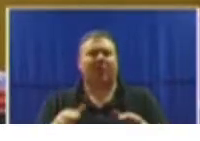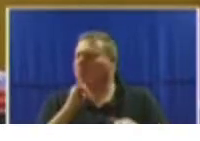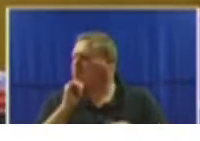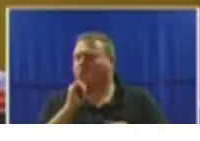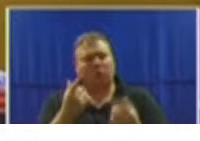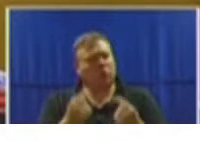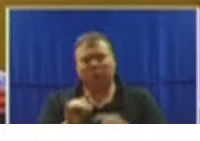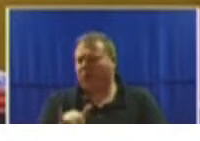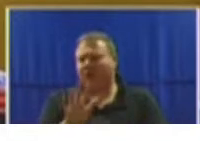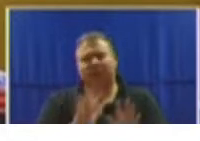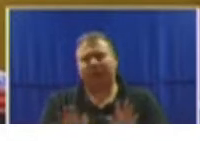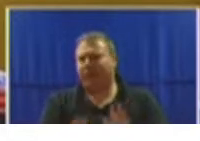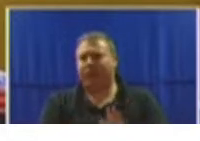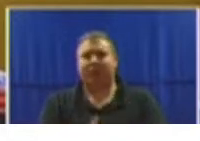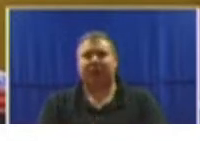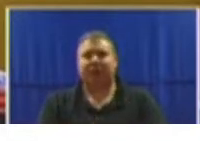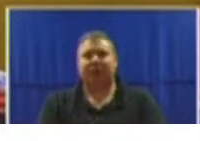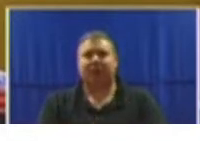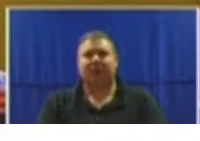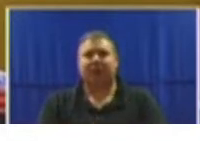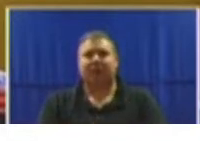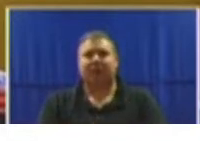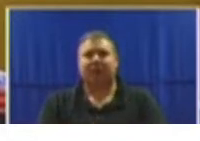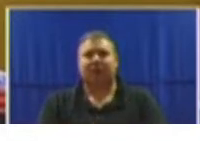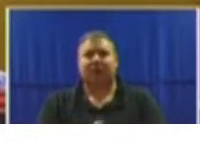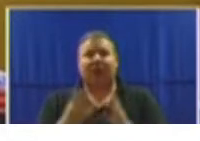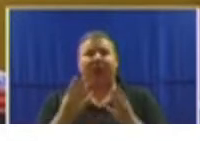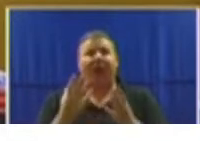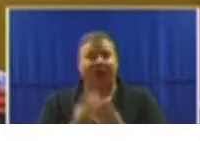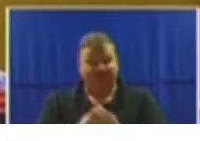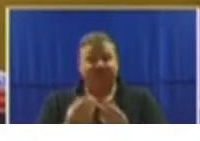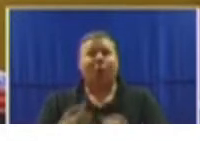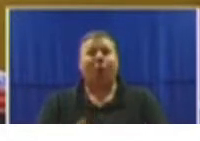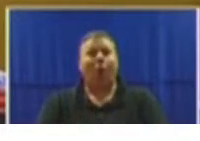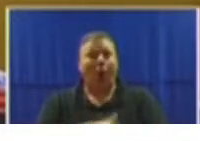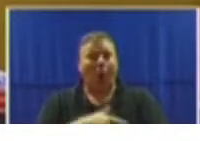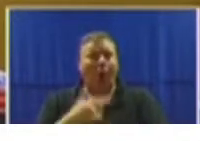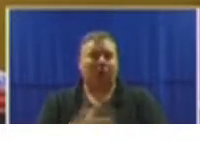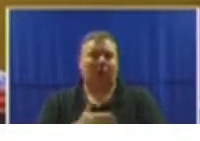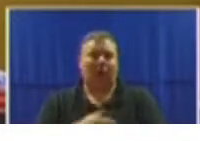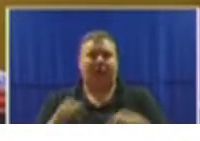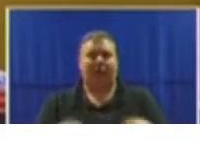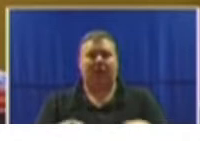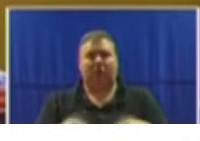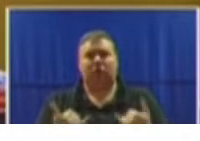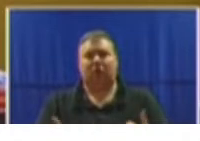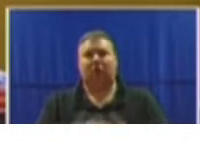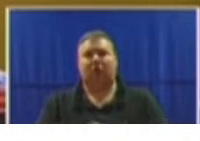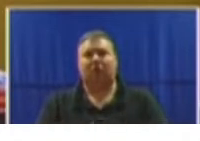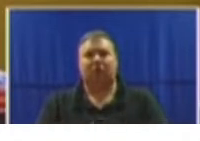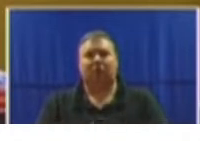that. I am saying we have a long session here, and all of,